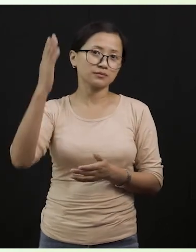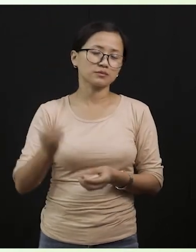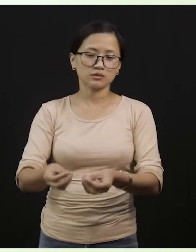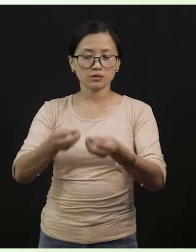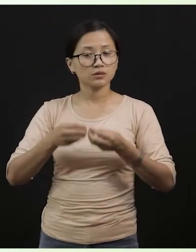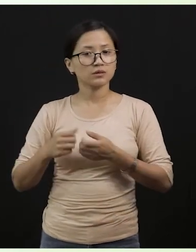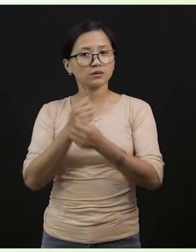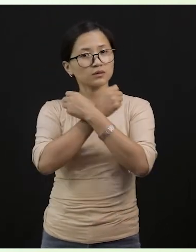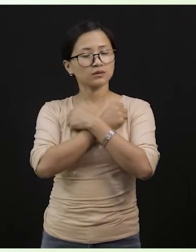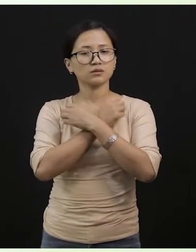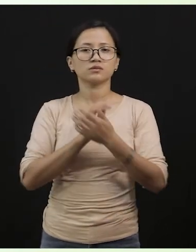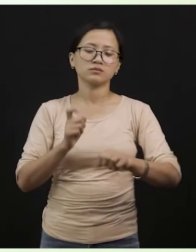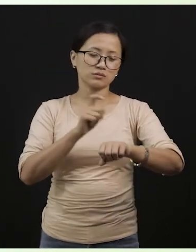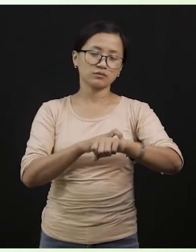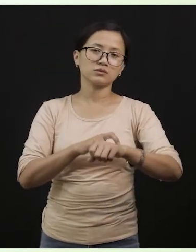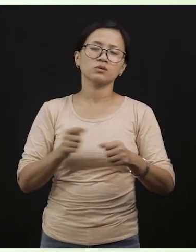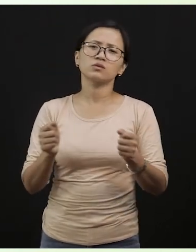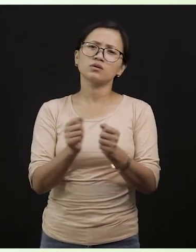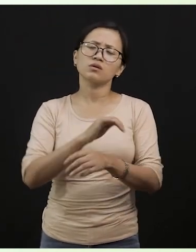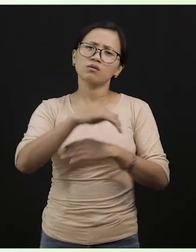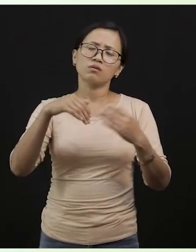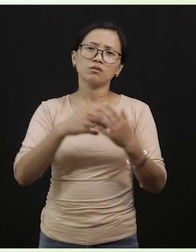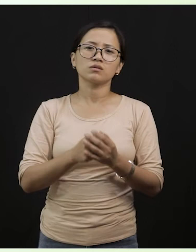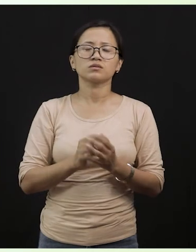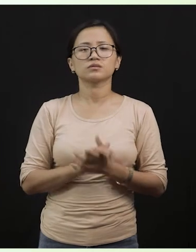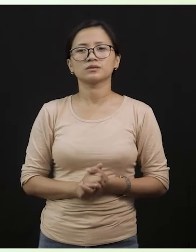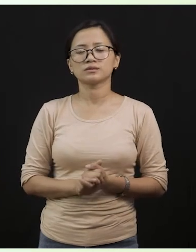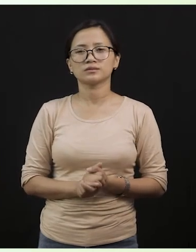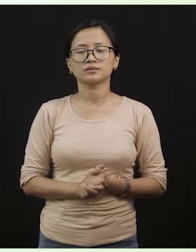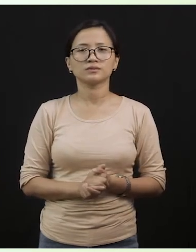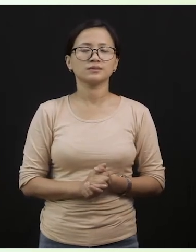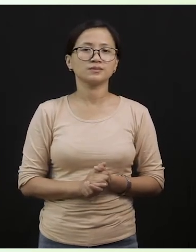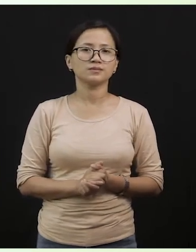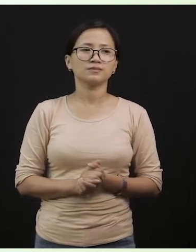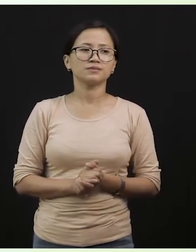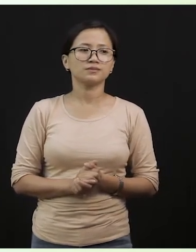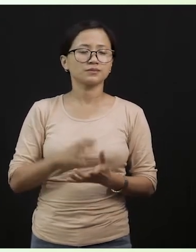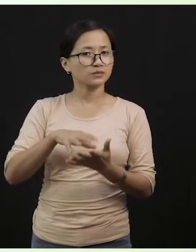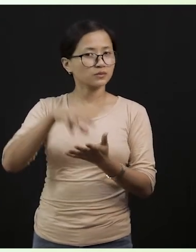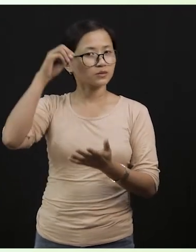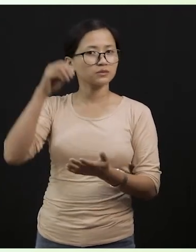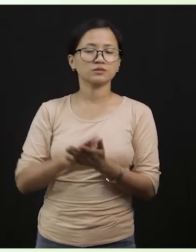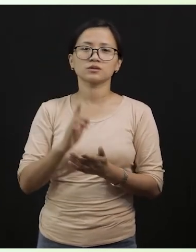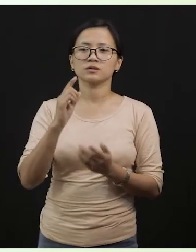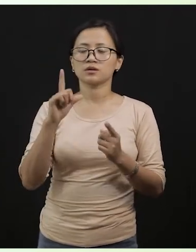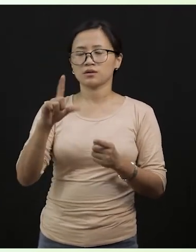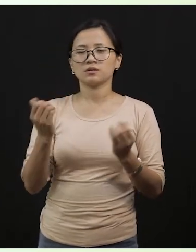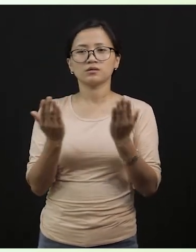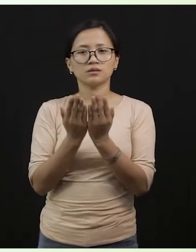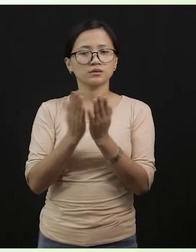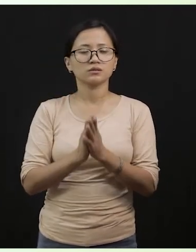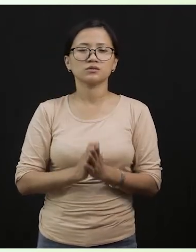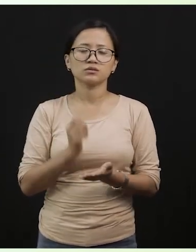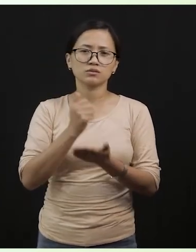can love you, they can have time with you, and also give you company. So we learn from this lesson that we should all